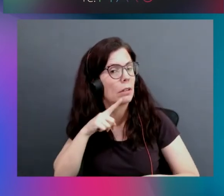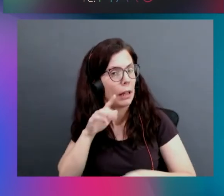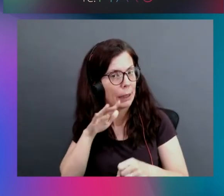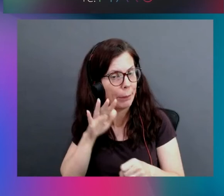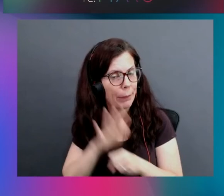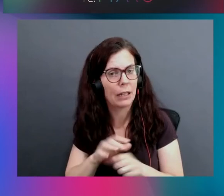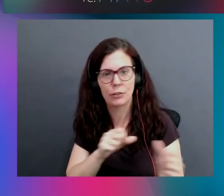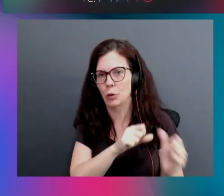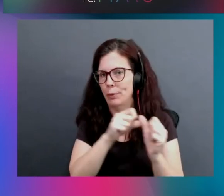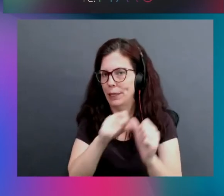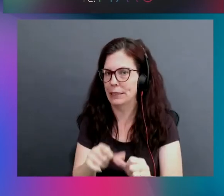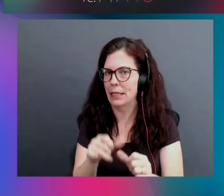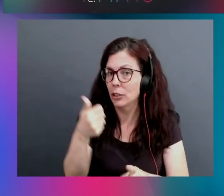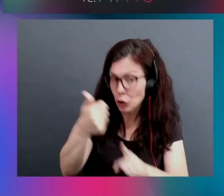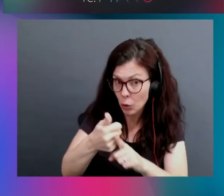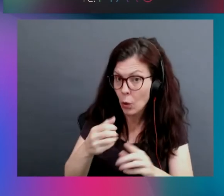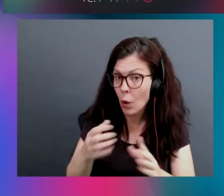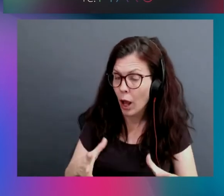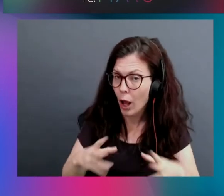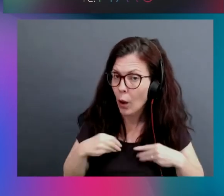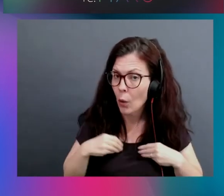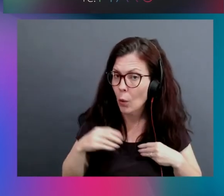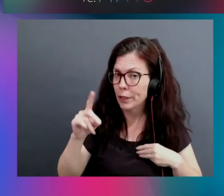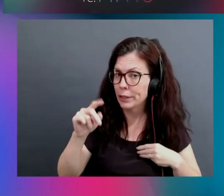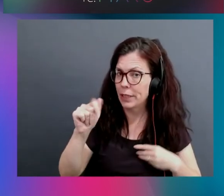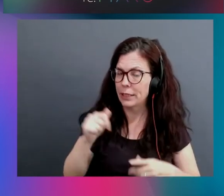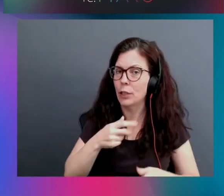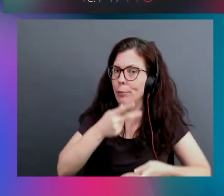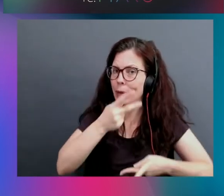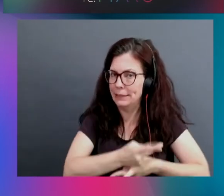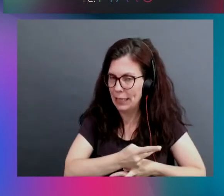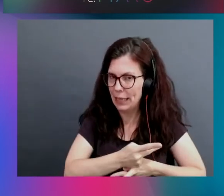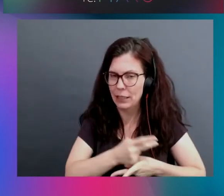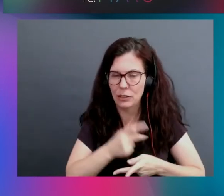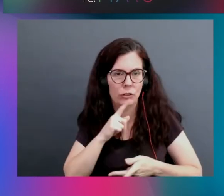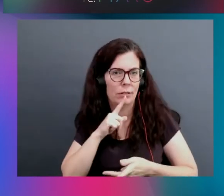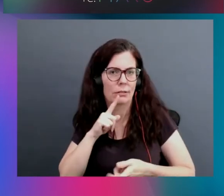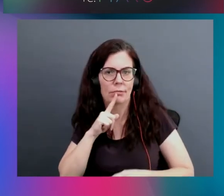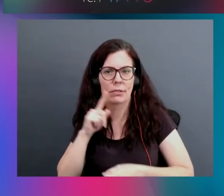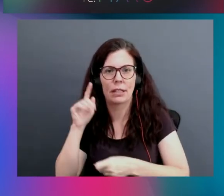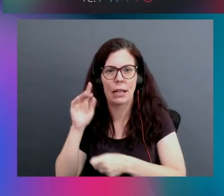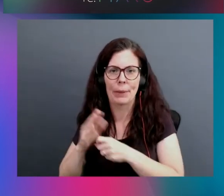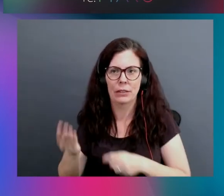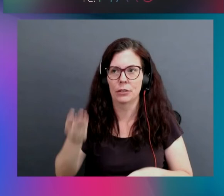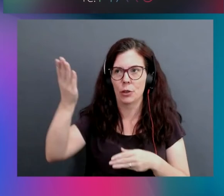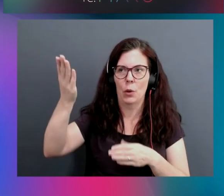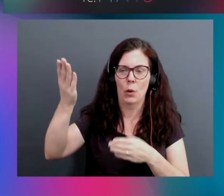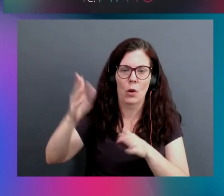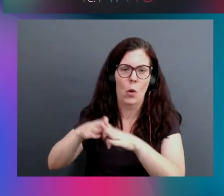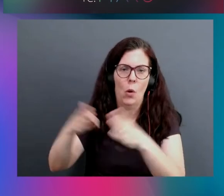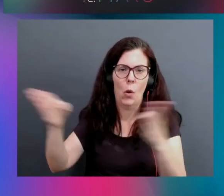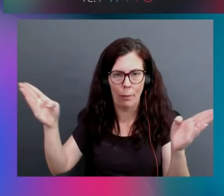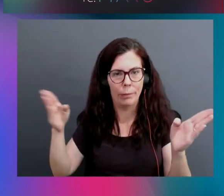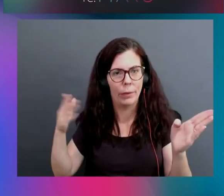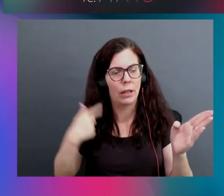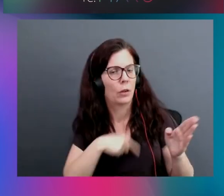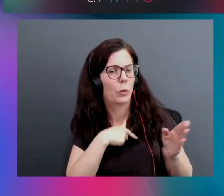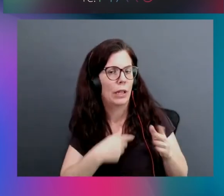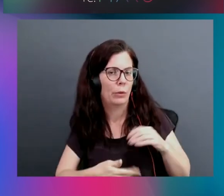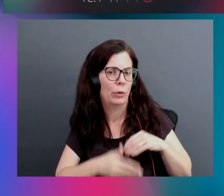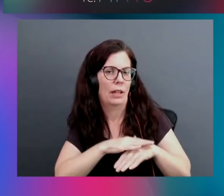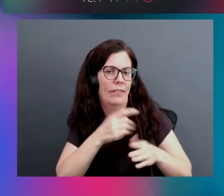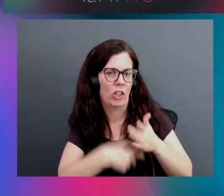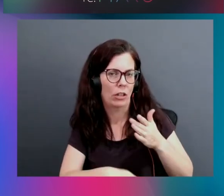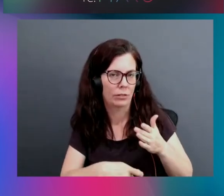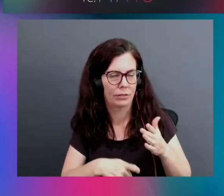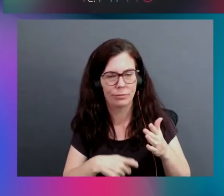Because you will own the data. You will own the data, and you'll maintain it. You just need to commit to basically make it public, and it will cover all the costs. So those are